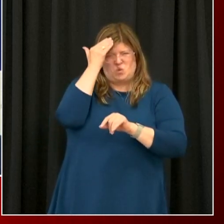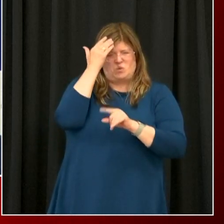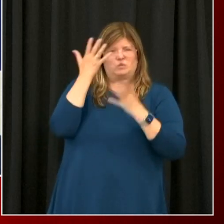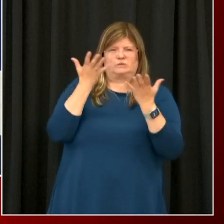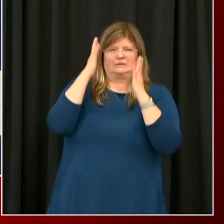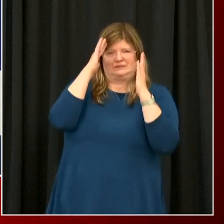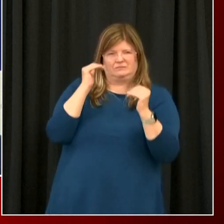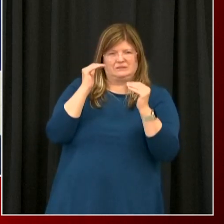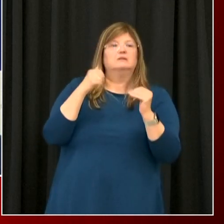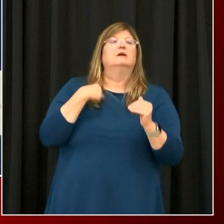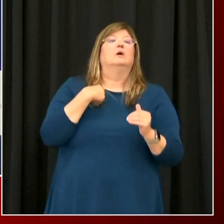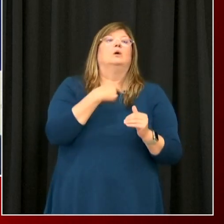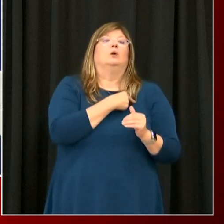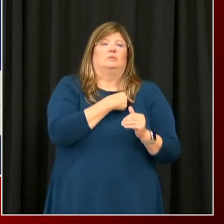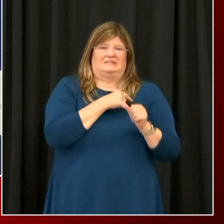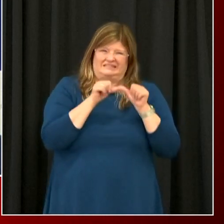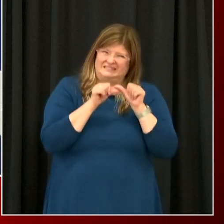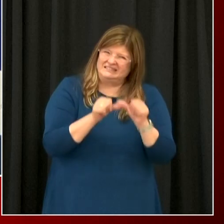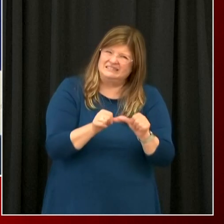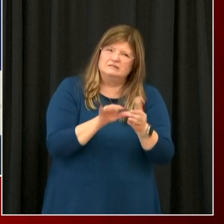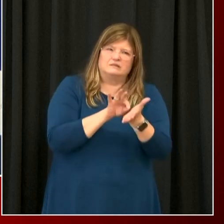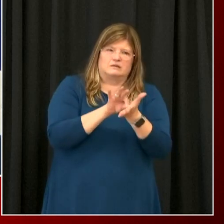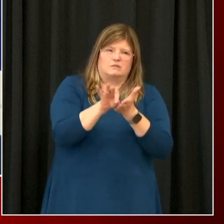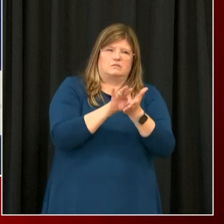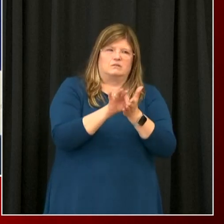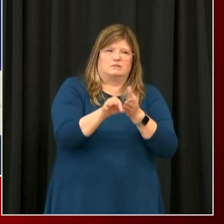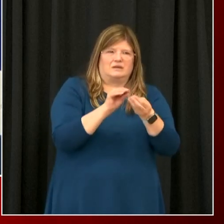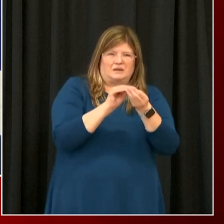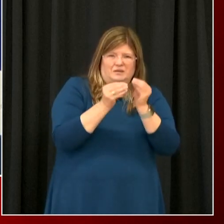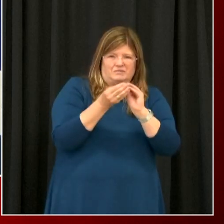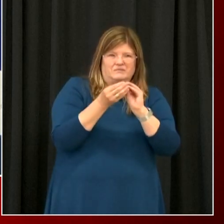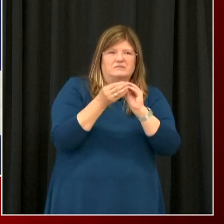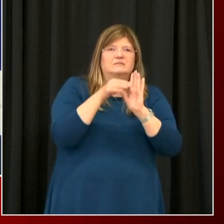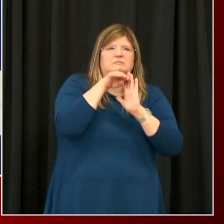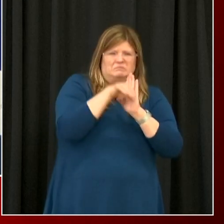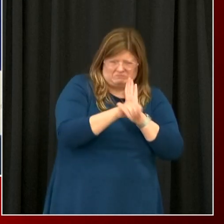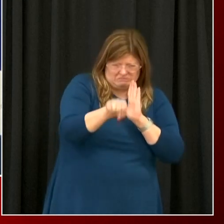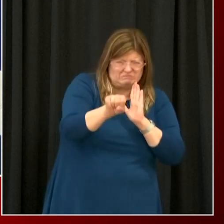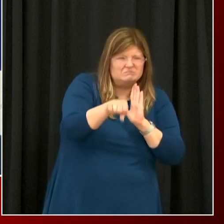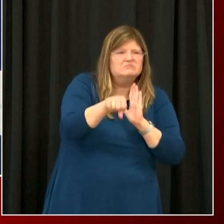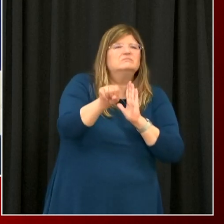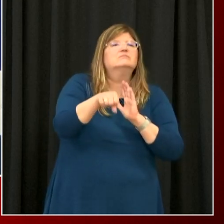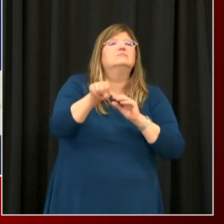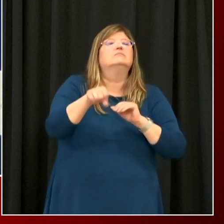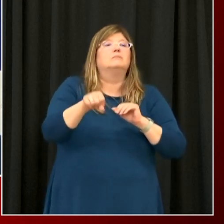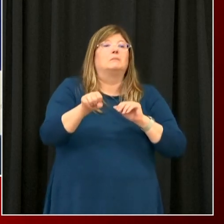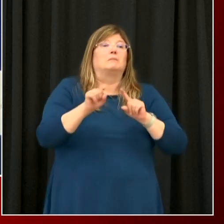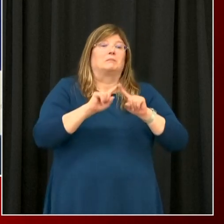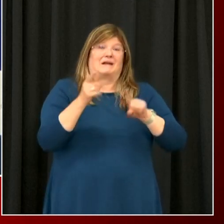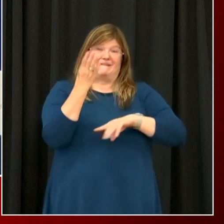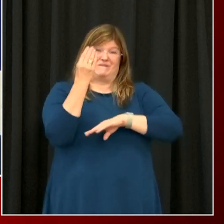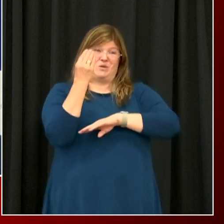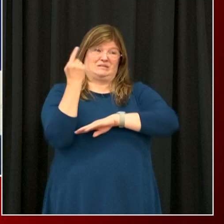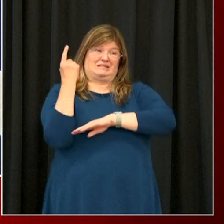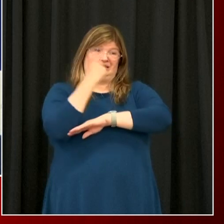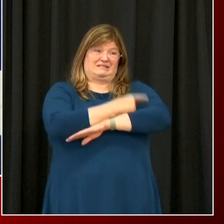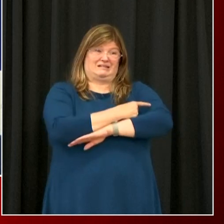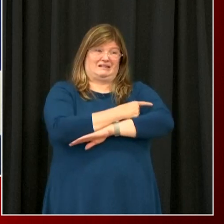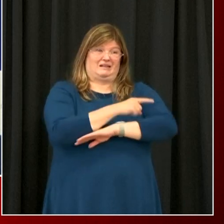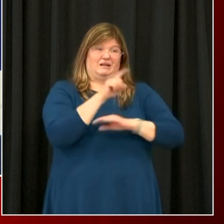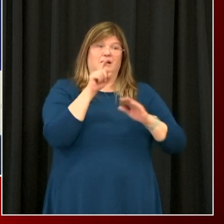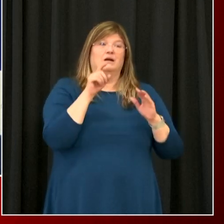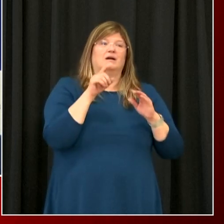count the number of days of decline that we have, but when we are looking for 14 days of decline to make a decision and a recommendation to the mayor